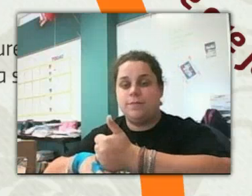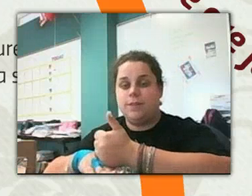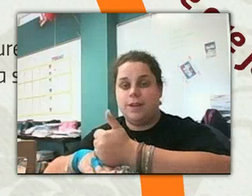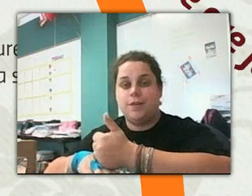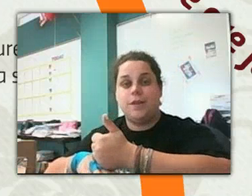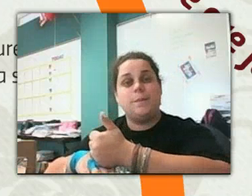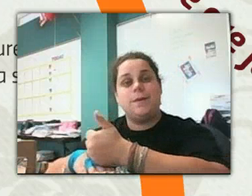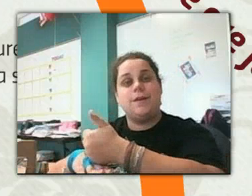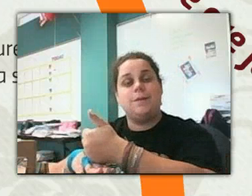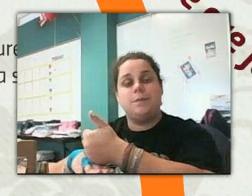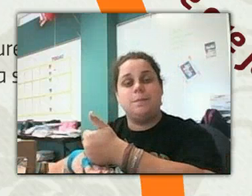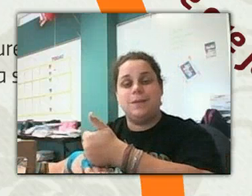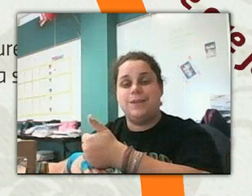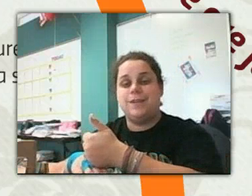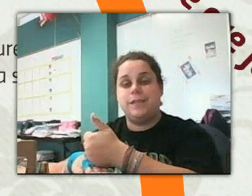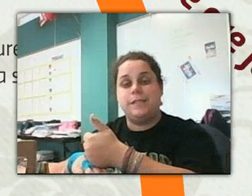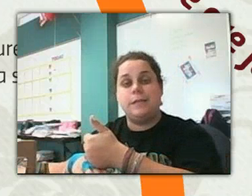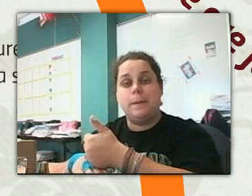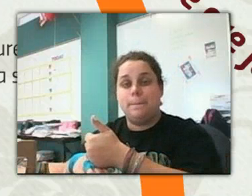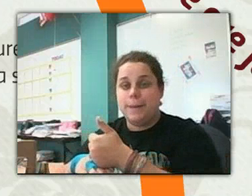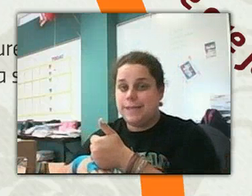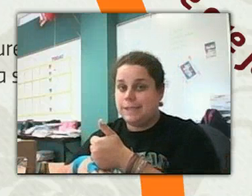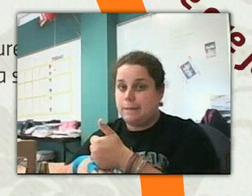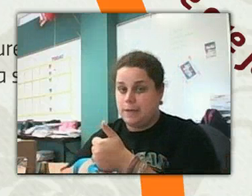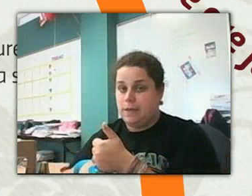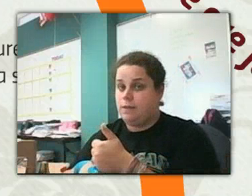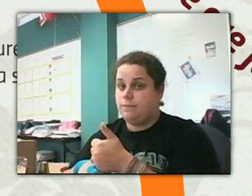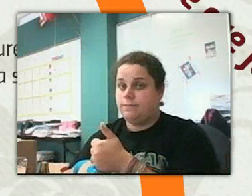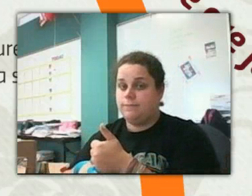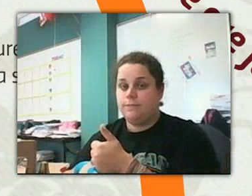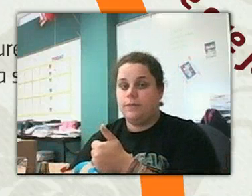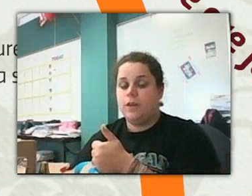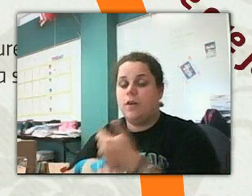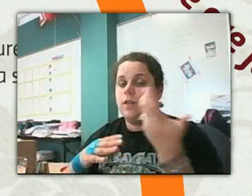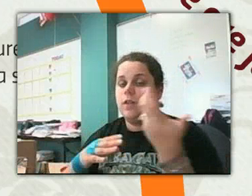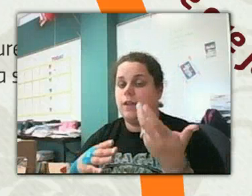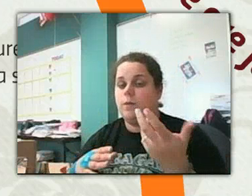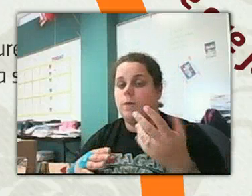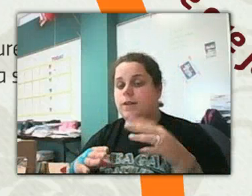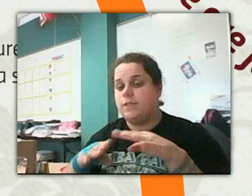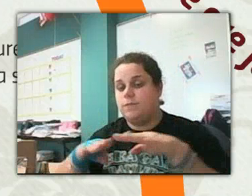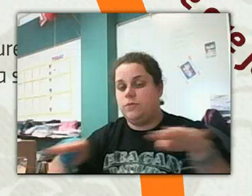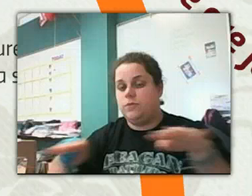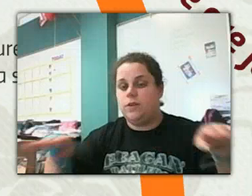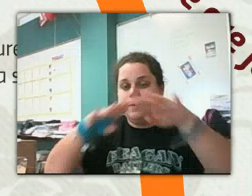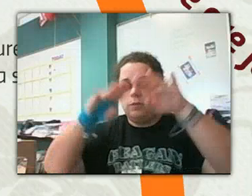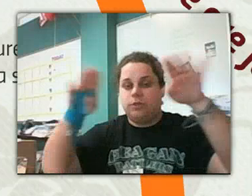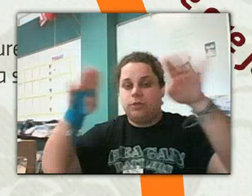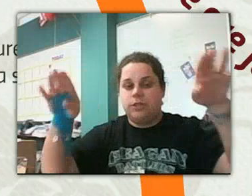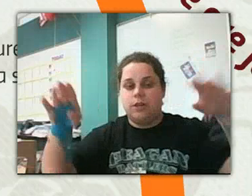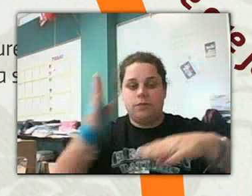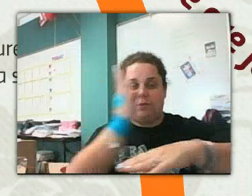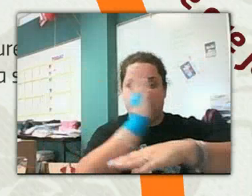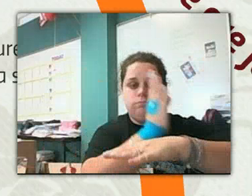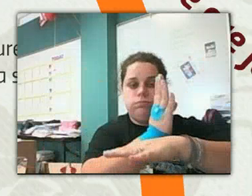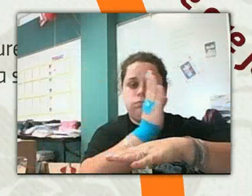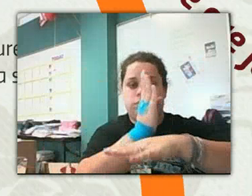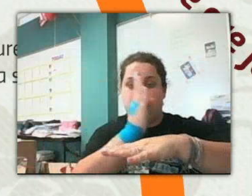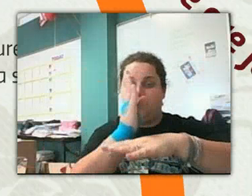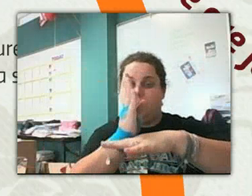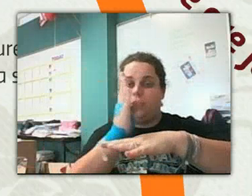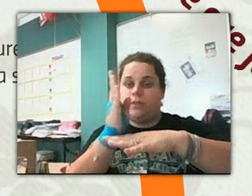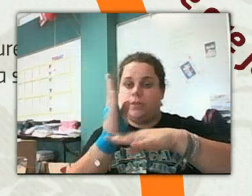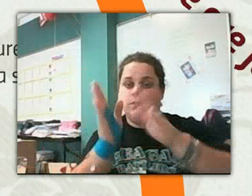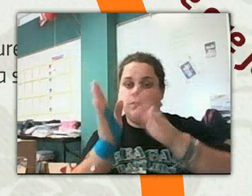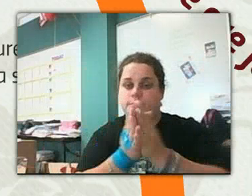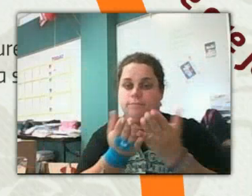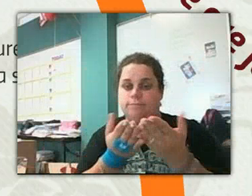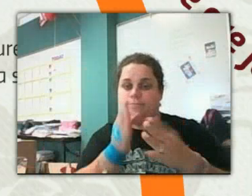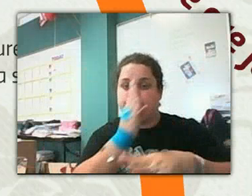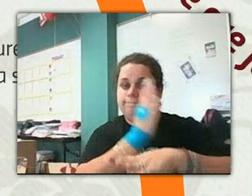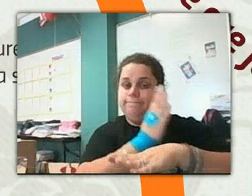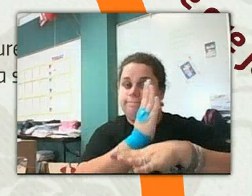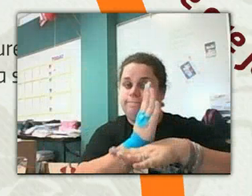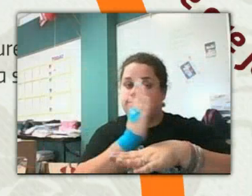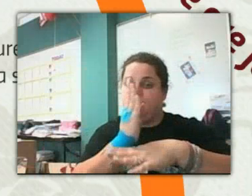on it, now that B is base B. Likewise, if you're talking about shelves and